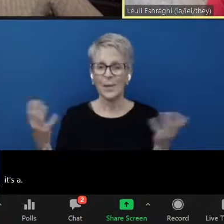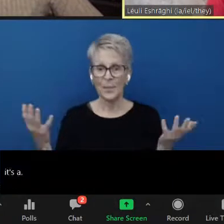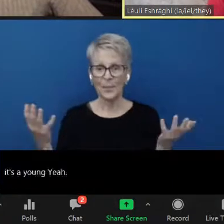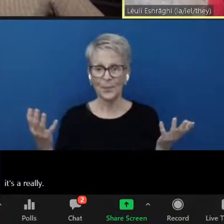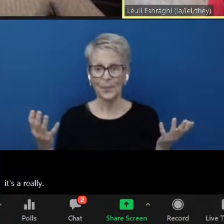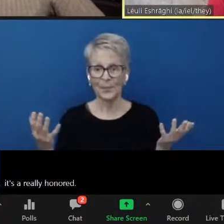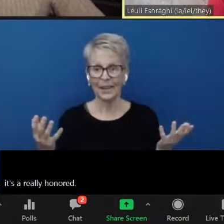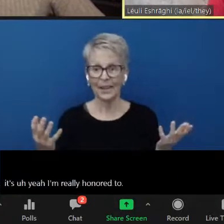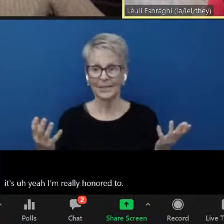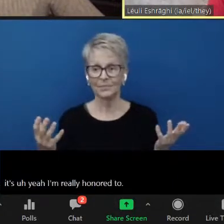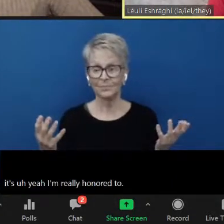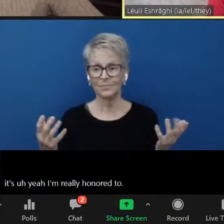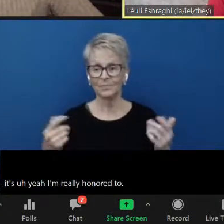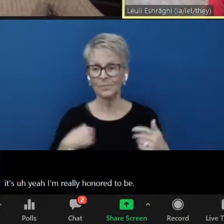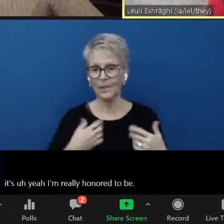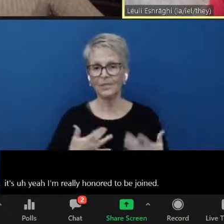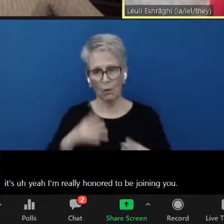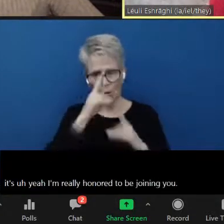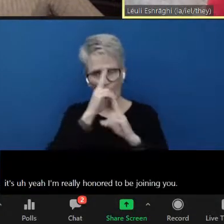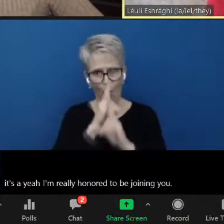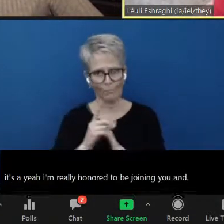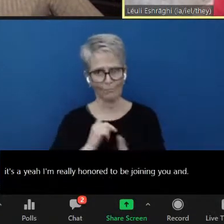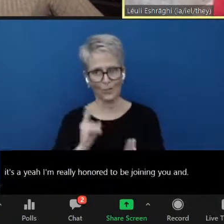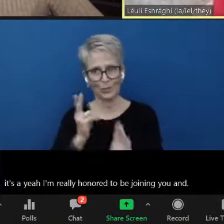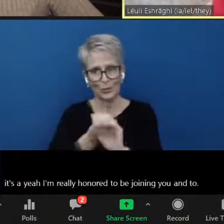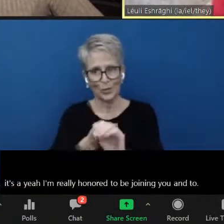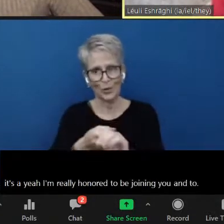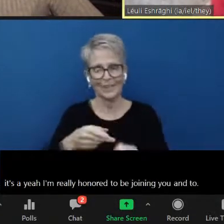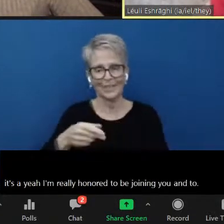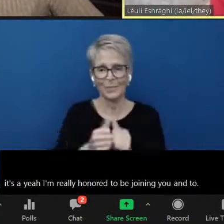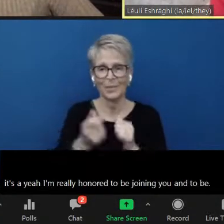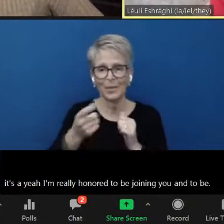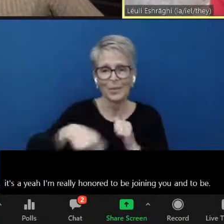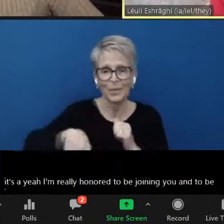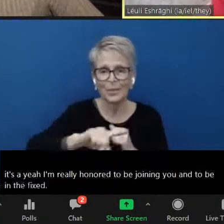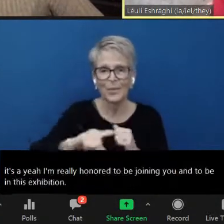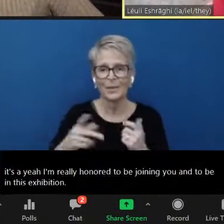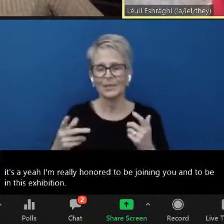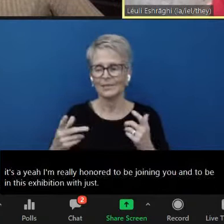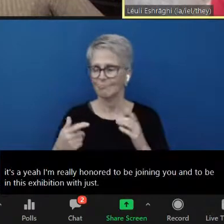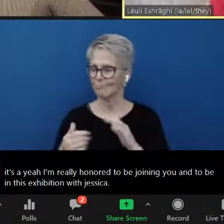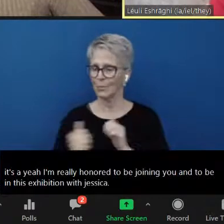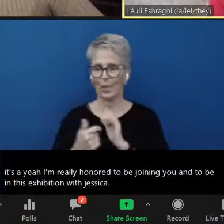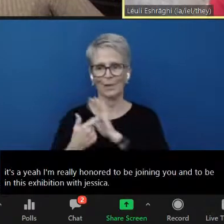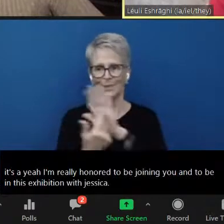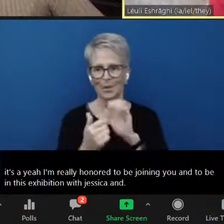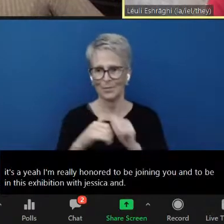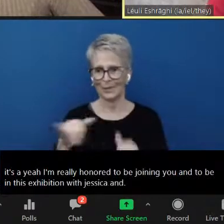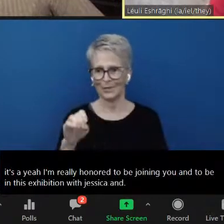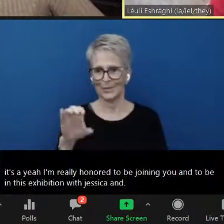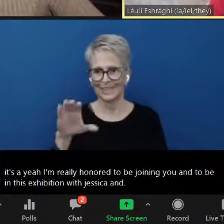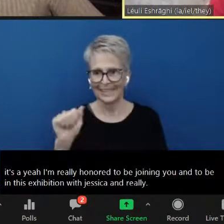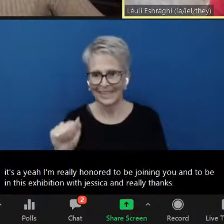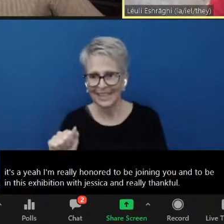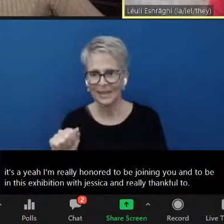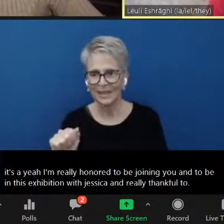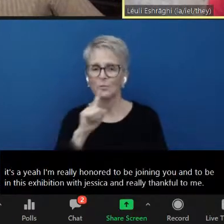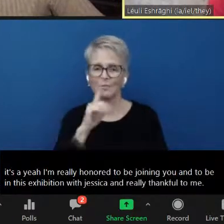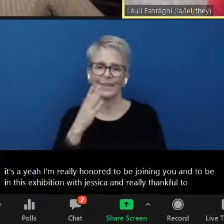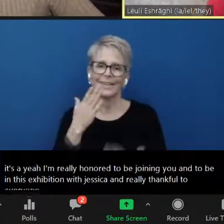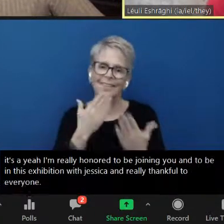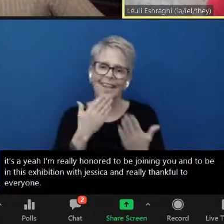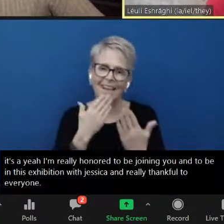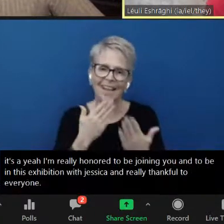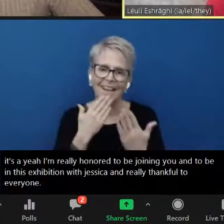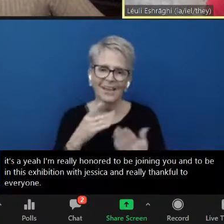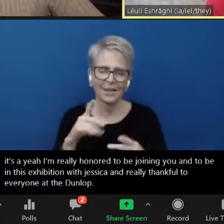I'm really honored to be joining you and to be in this exhibition with Jessica, and I'm really thankful to everyone at